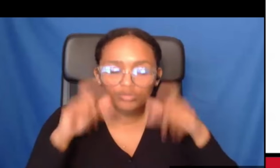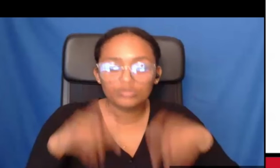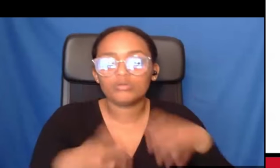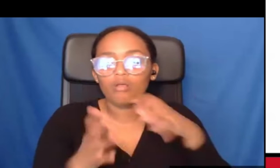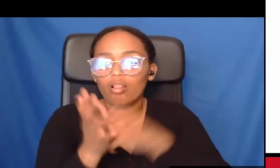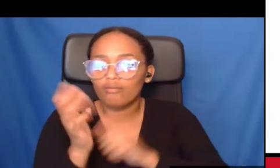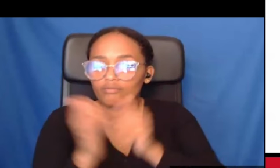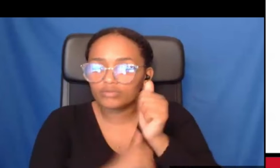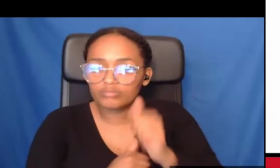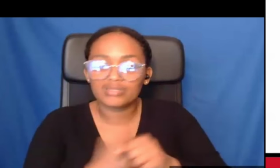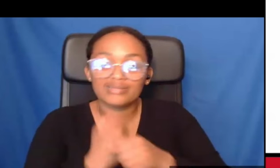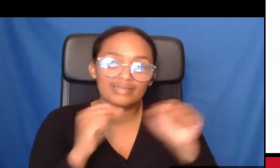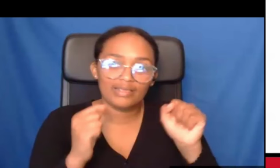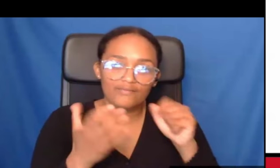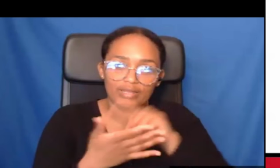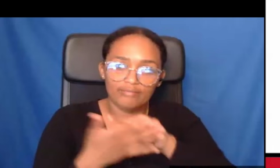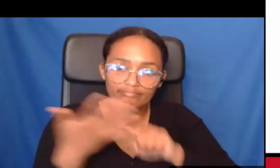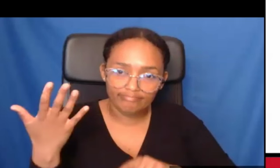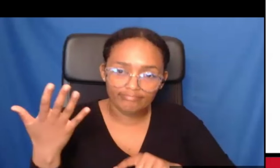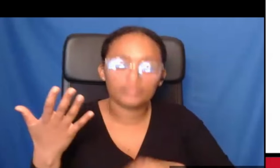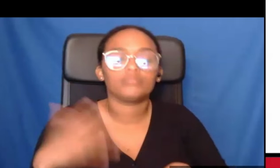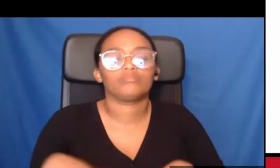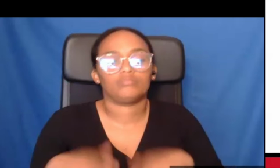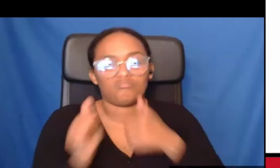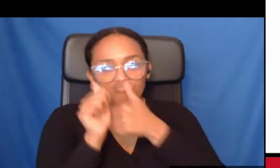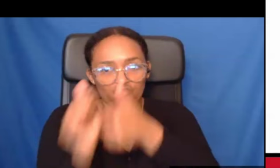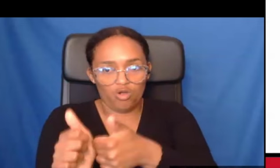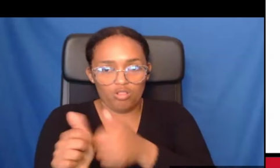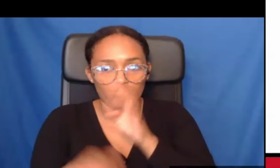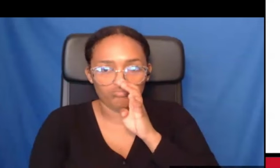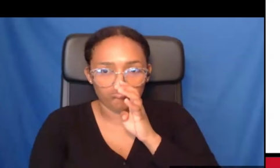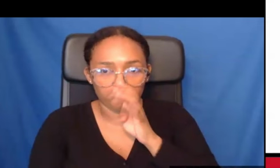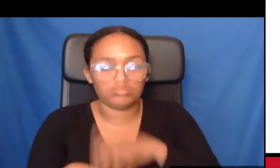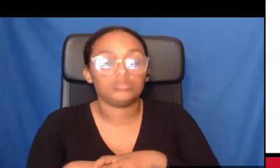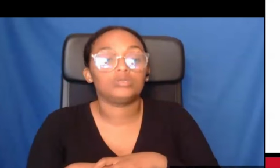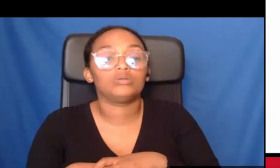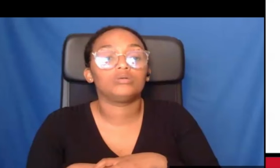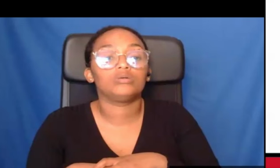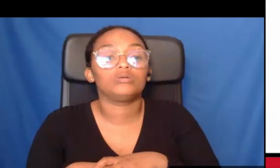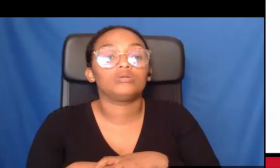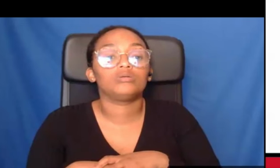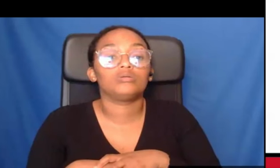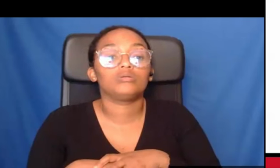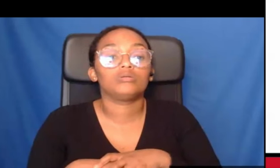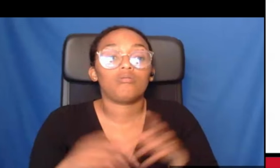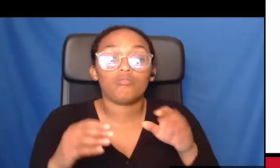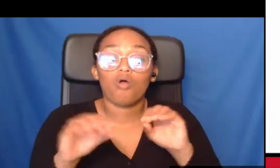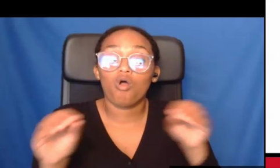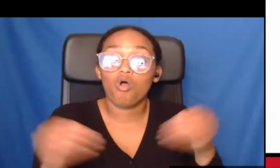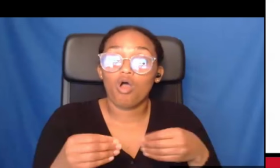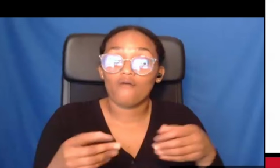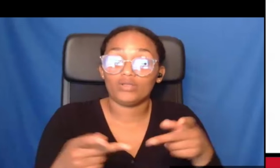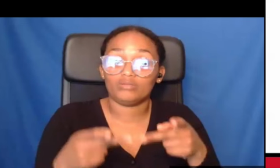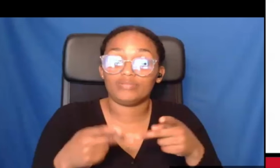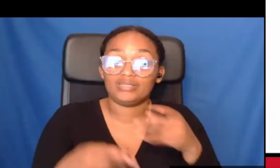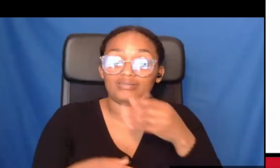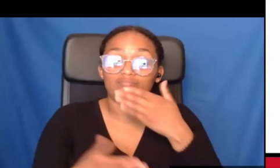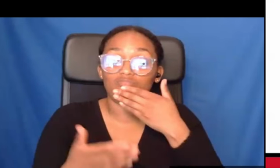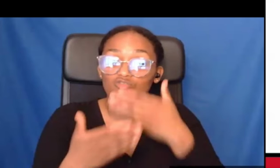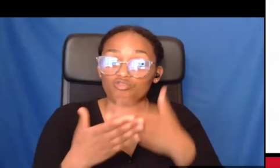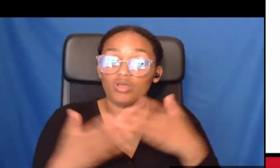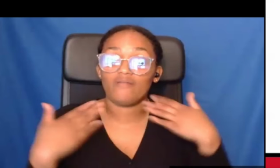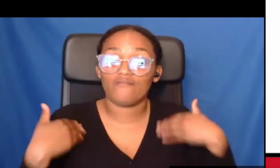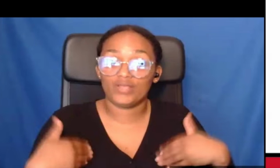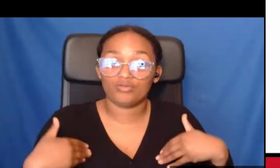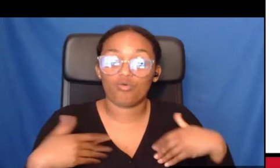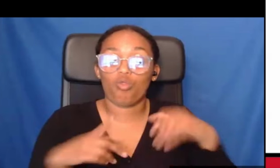those rules. Keep that office space in good physical condition. You're going to want to check the carpeting, railings. You're going to